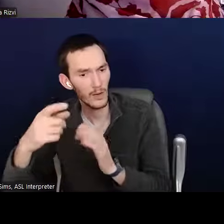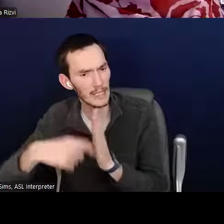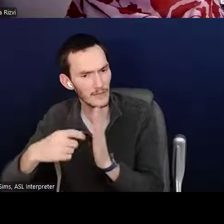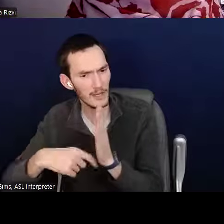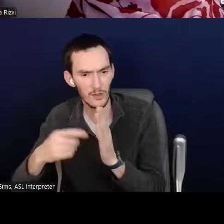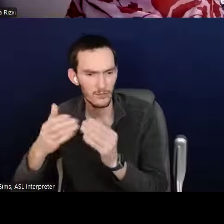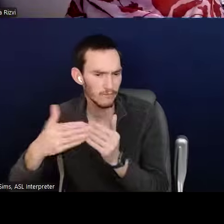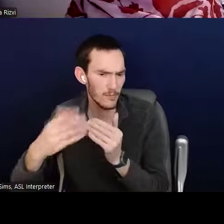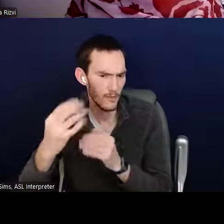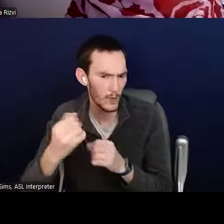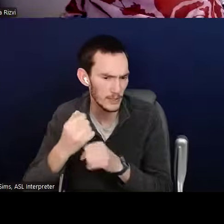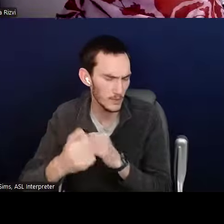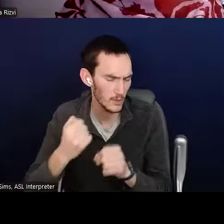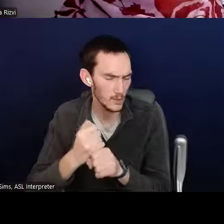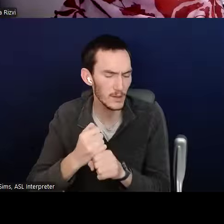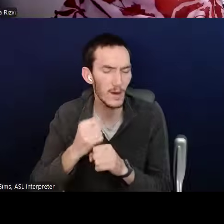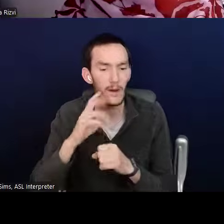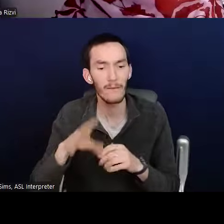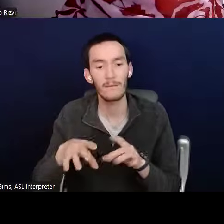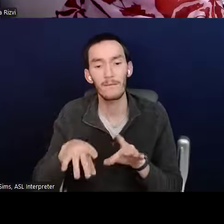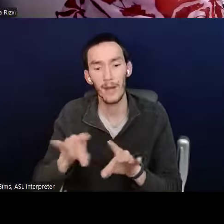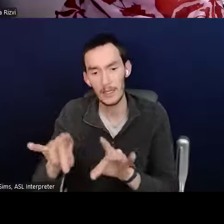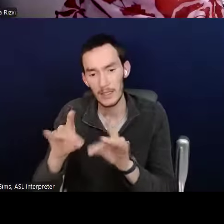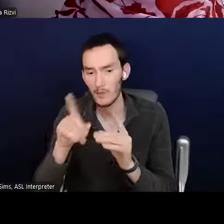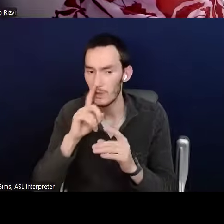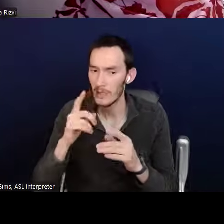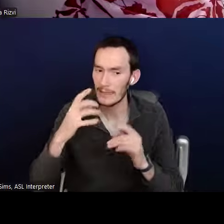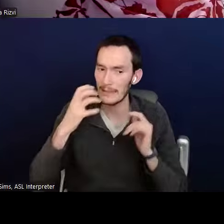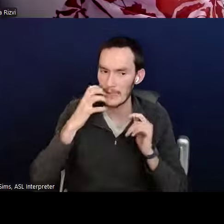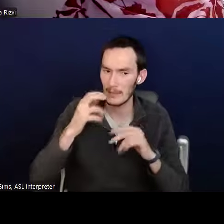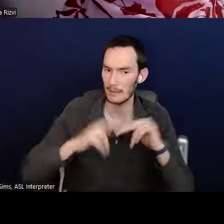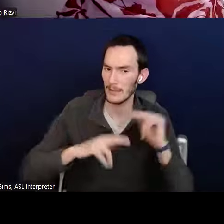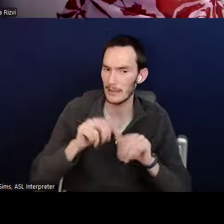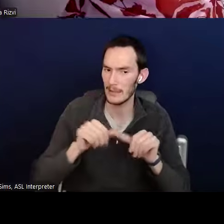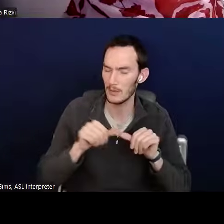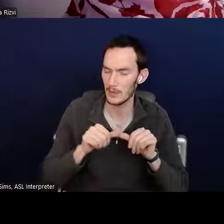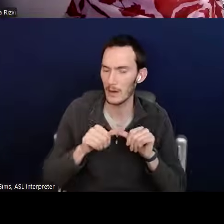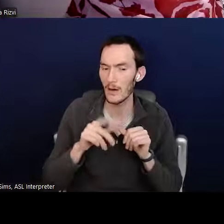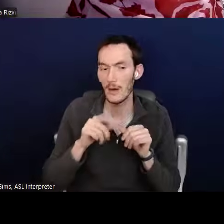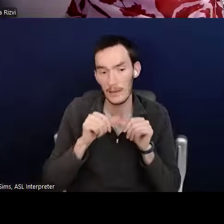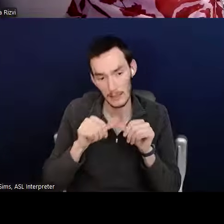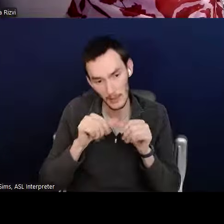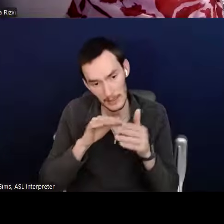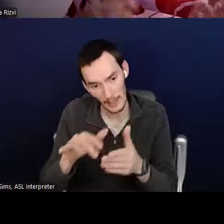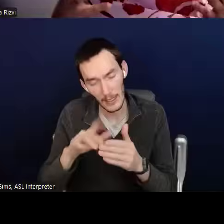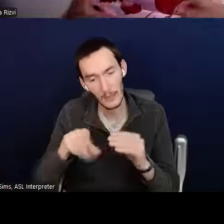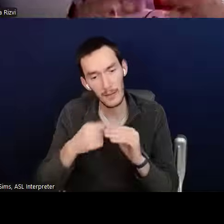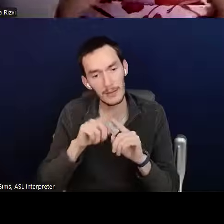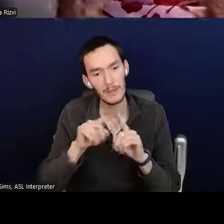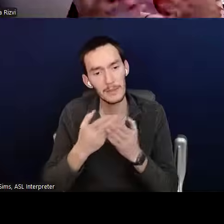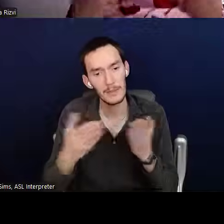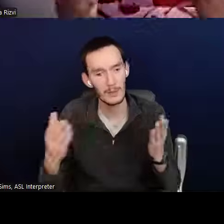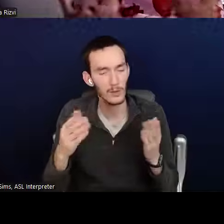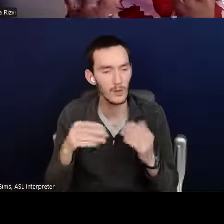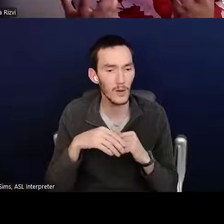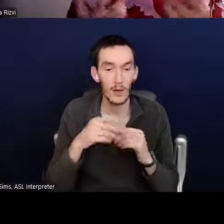40 years, uncovering the densely built-up area. And it generated continued studies on the material culture until present. There's a lot